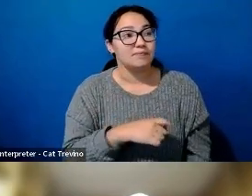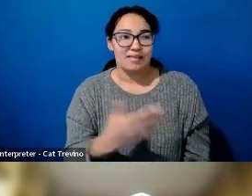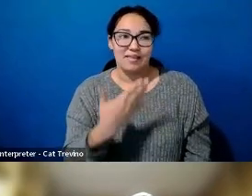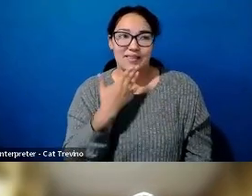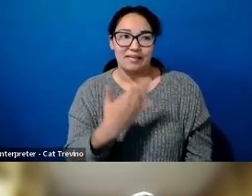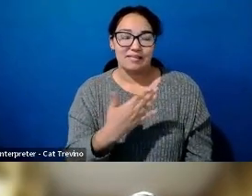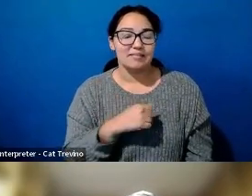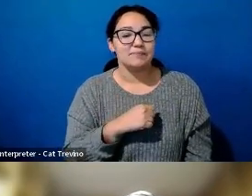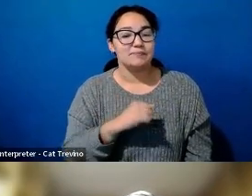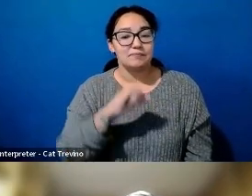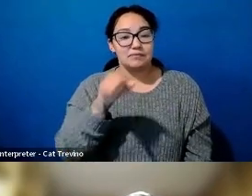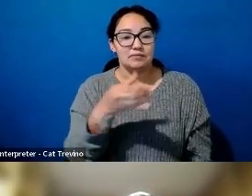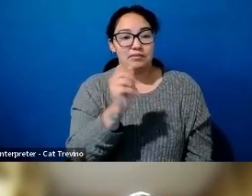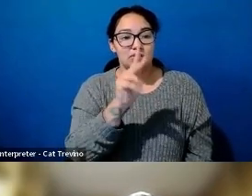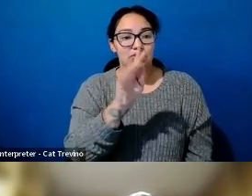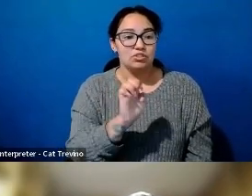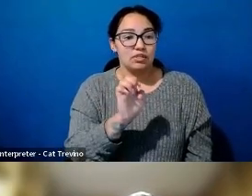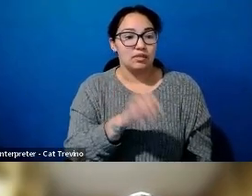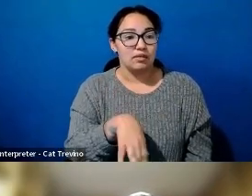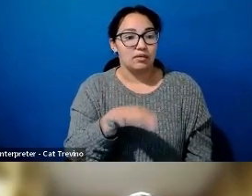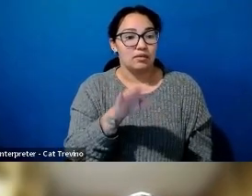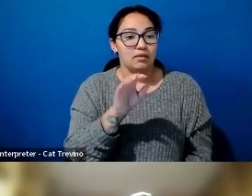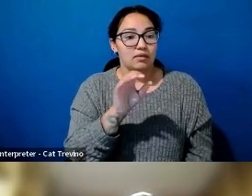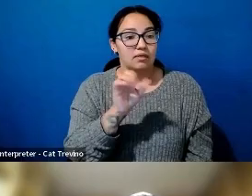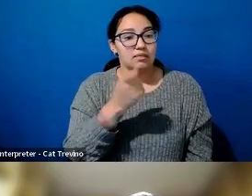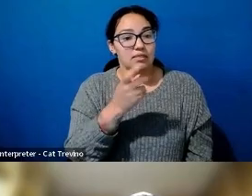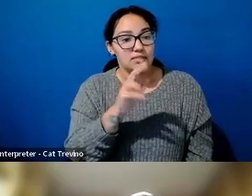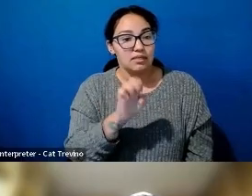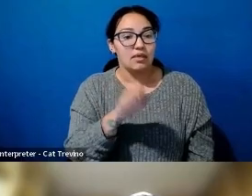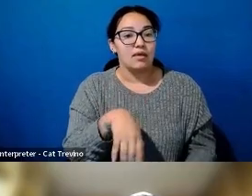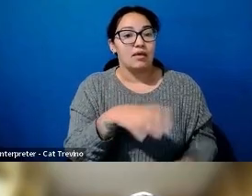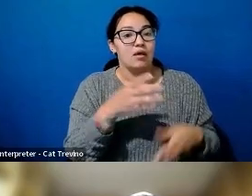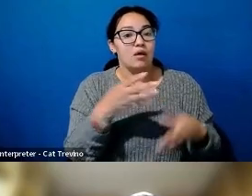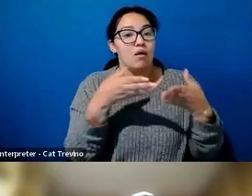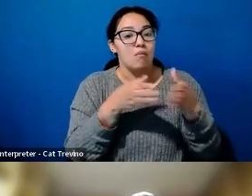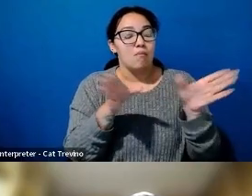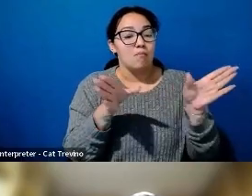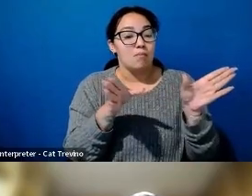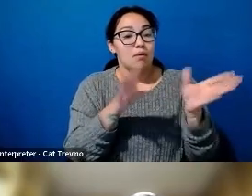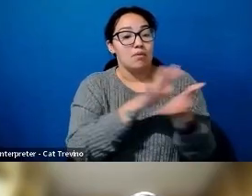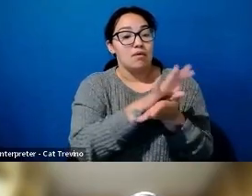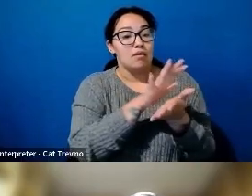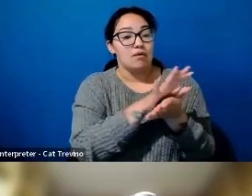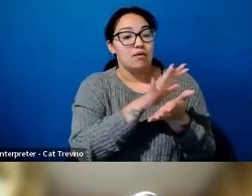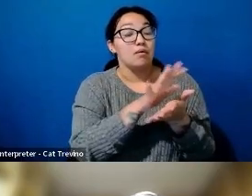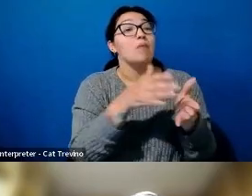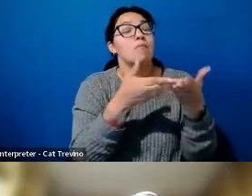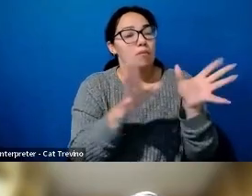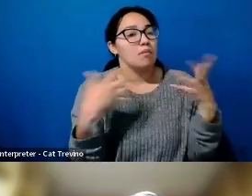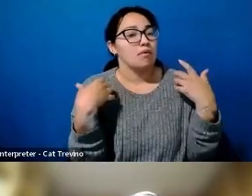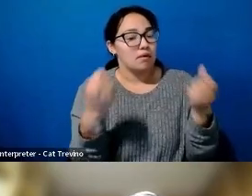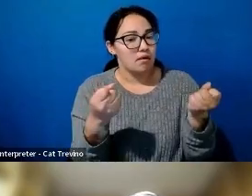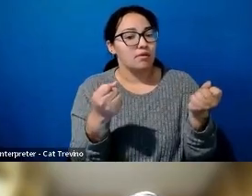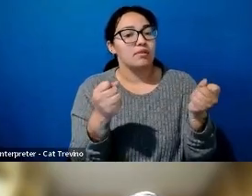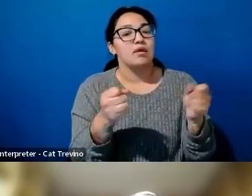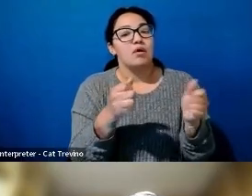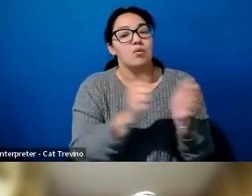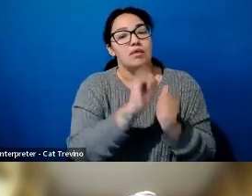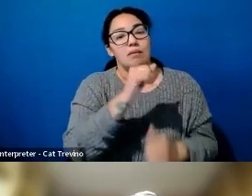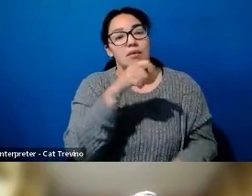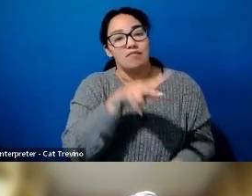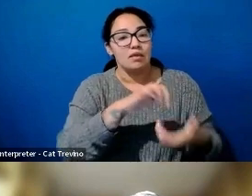Thanks. I'm Jake Sessa. My background's in public health, and I'm a program associate at Health Partners on IPV and Exploitation.